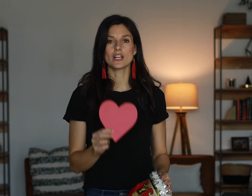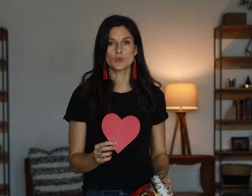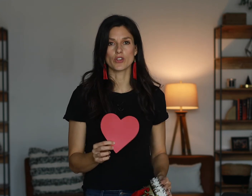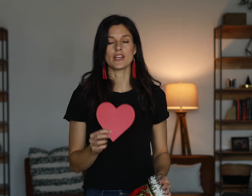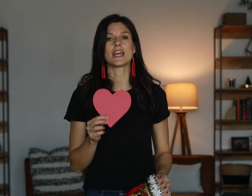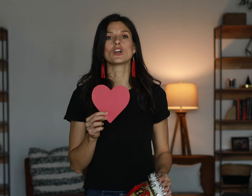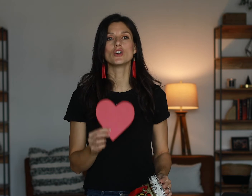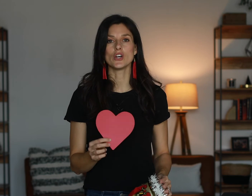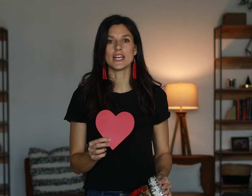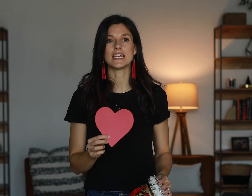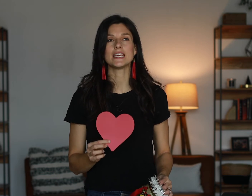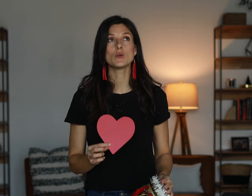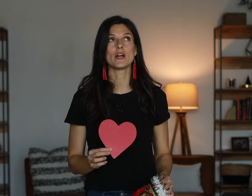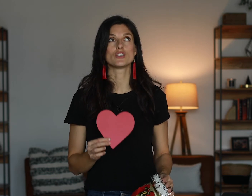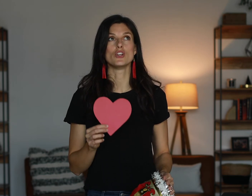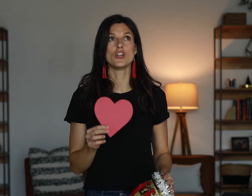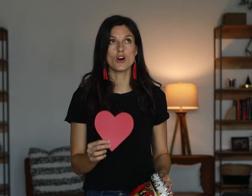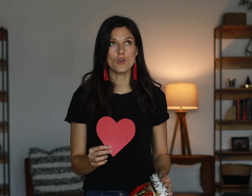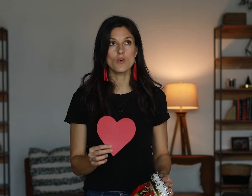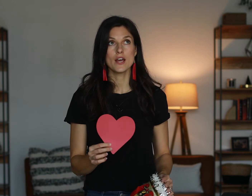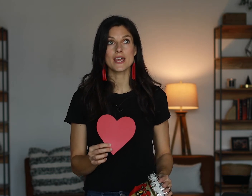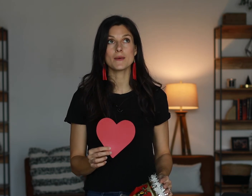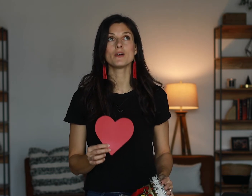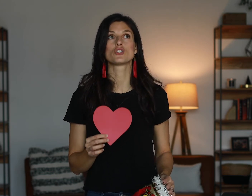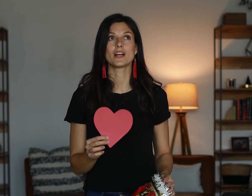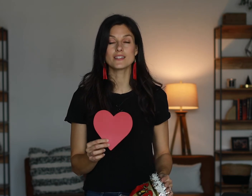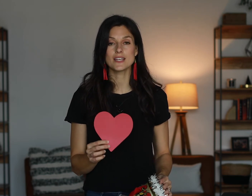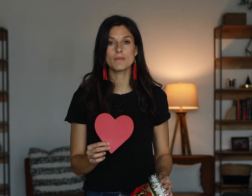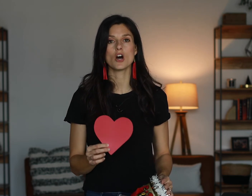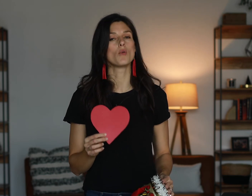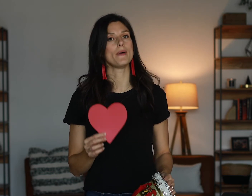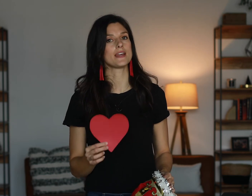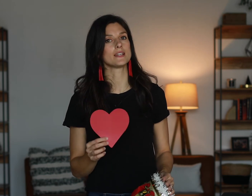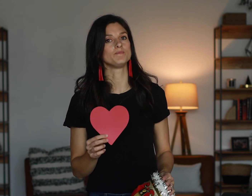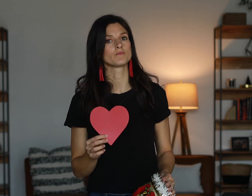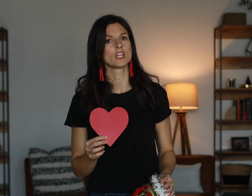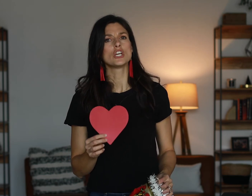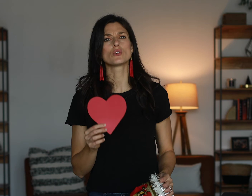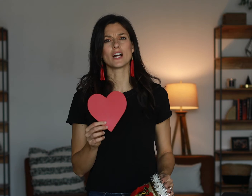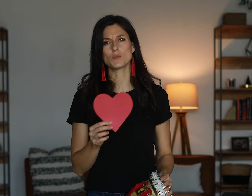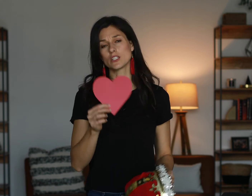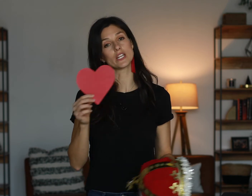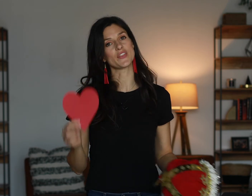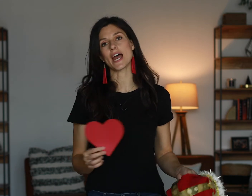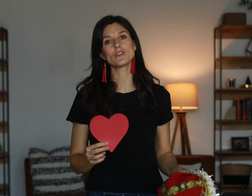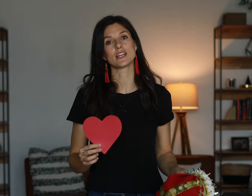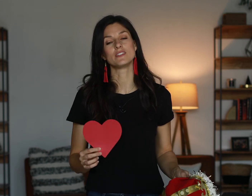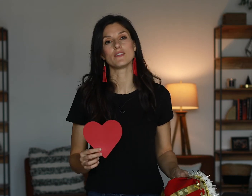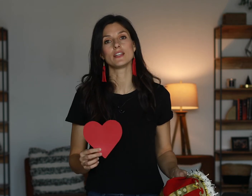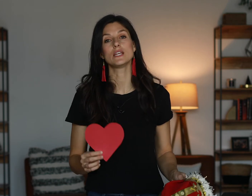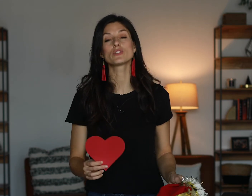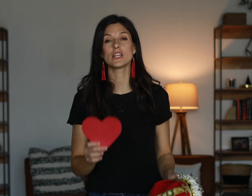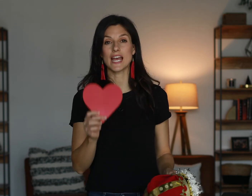and trustworthy and good, and he wanted to know him, trust him, obey him. So God wasn't looking at the